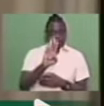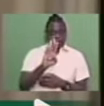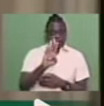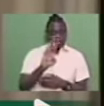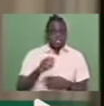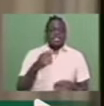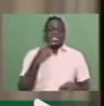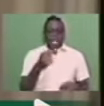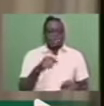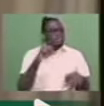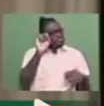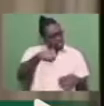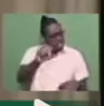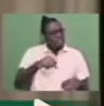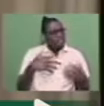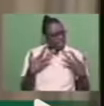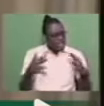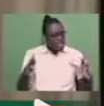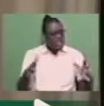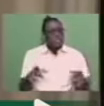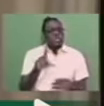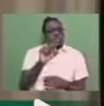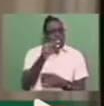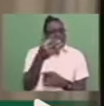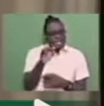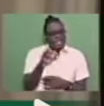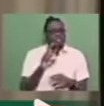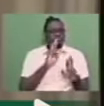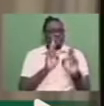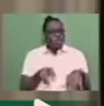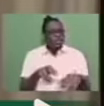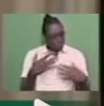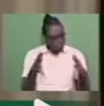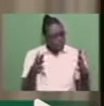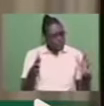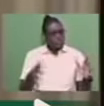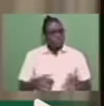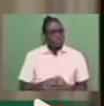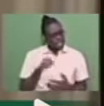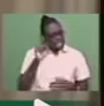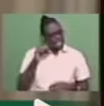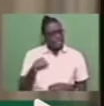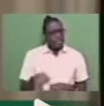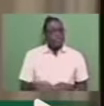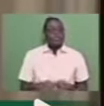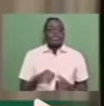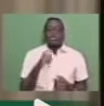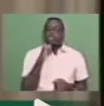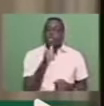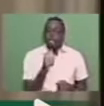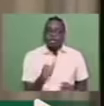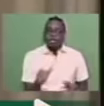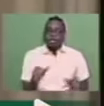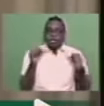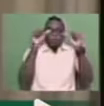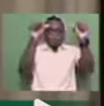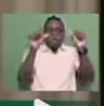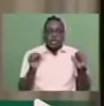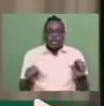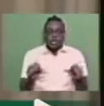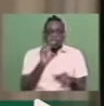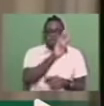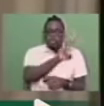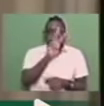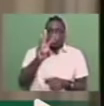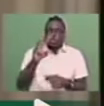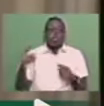report, they said they will not post it on the website until it is laid in Parliament, as